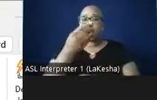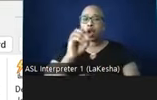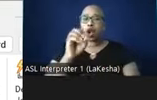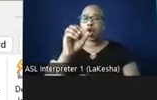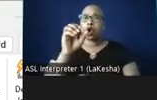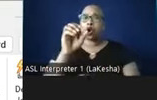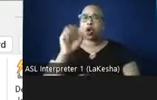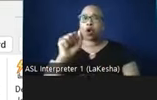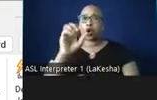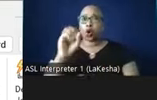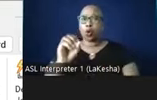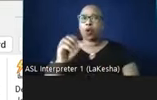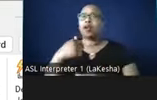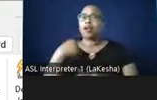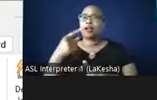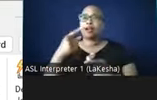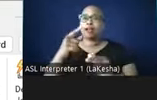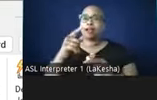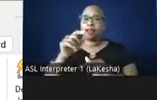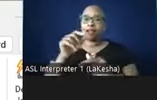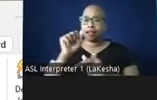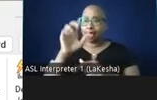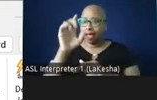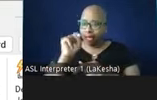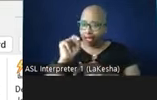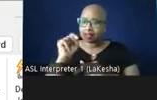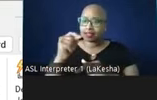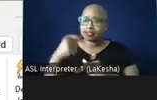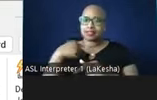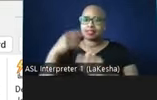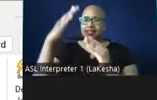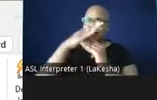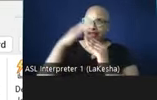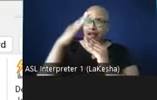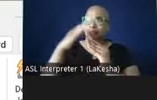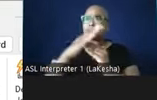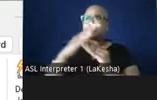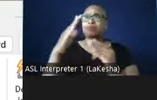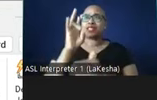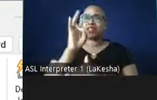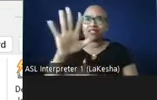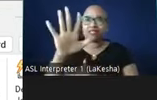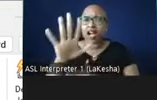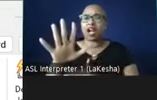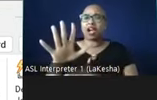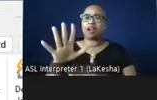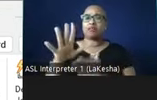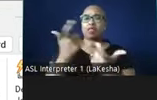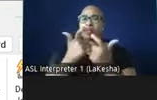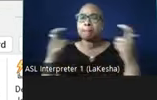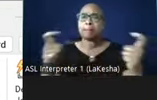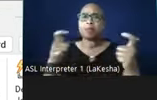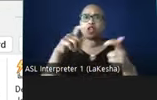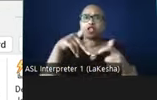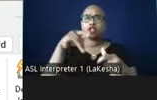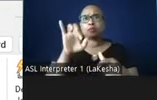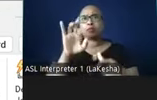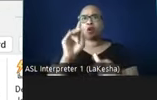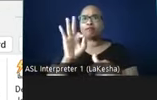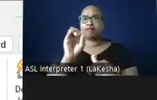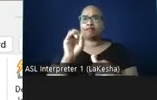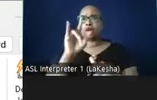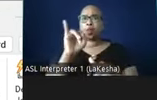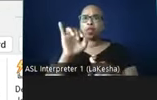passed and this top 75, T75 list of parks with the largest portfolios and the most